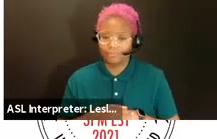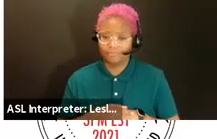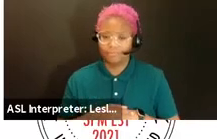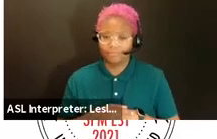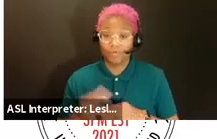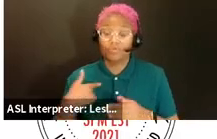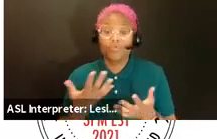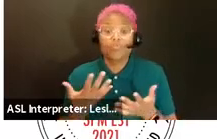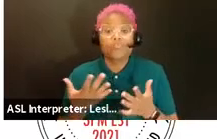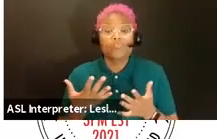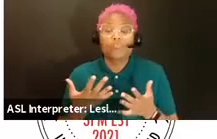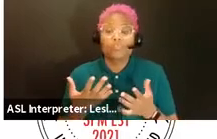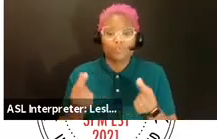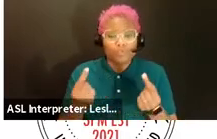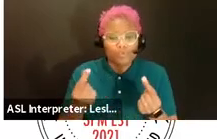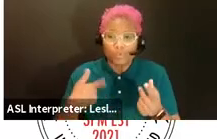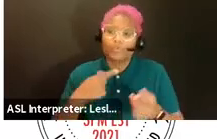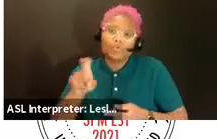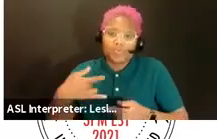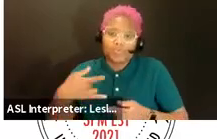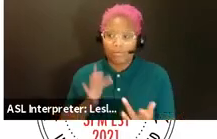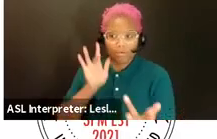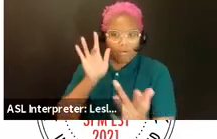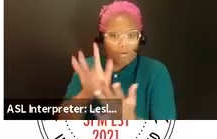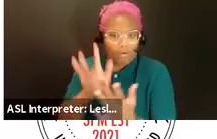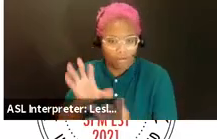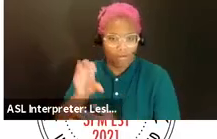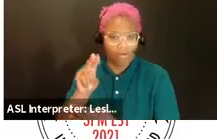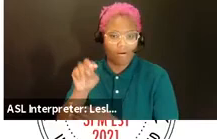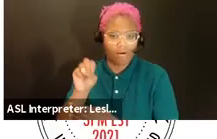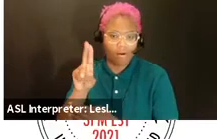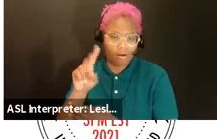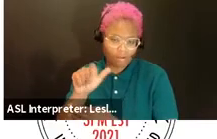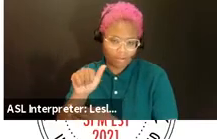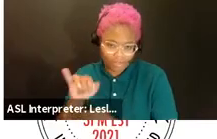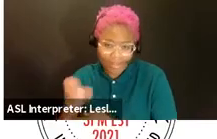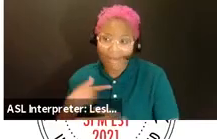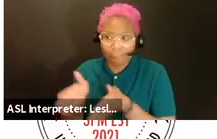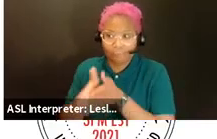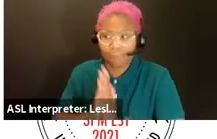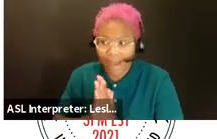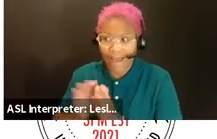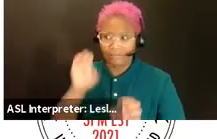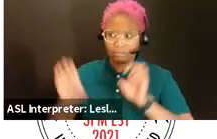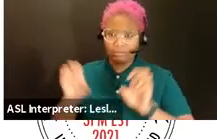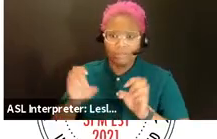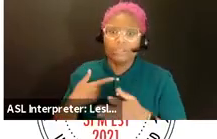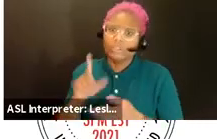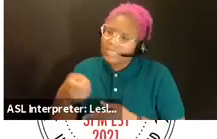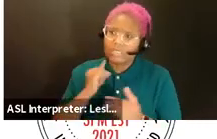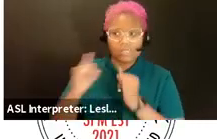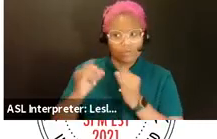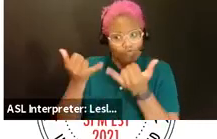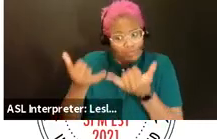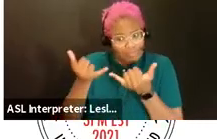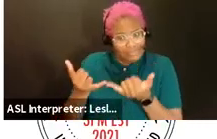then contact the consulate and request that they approve you for an emergency interview sooner than that. To convince them that you need an interview